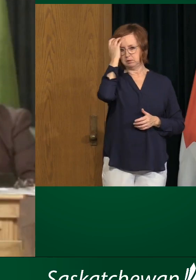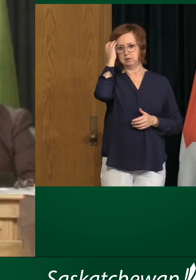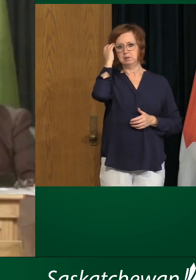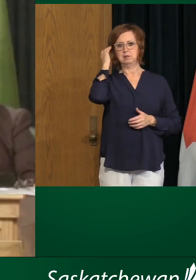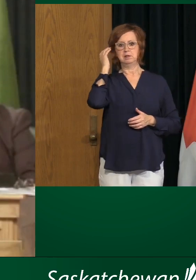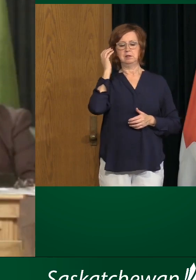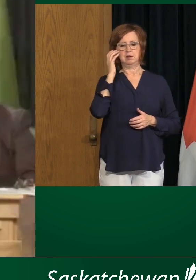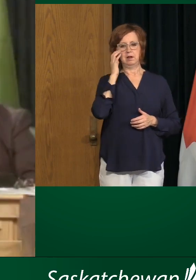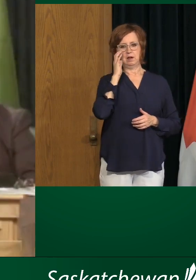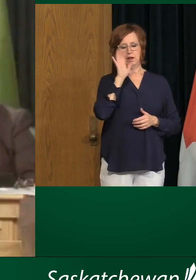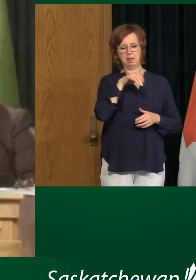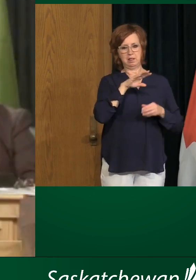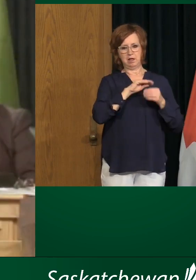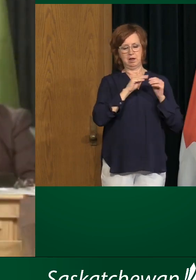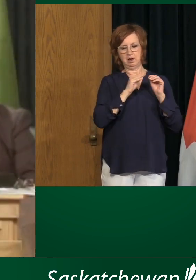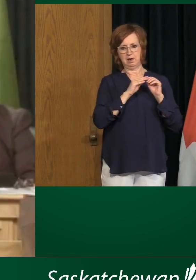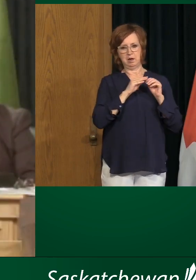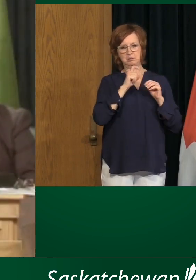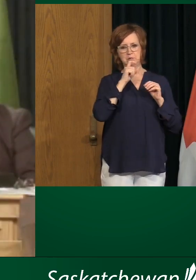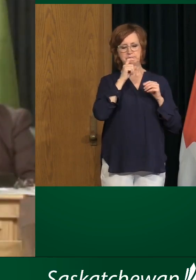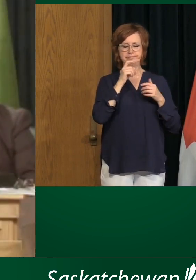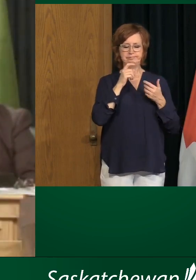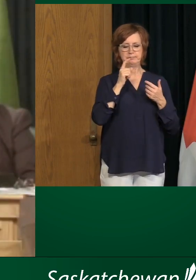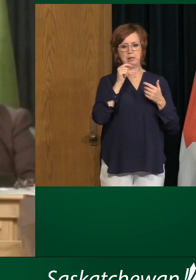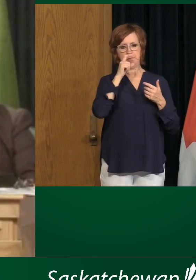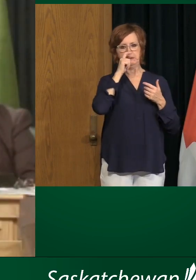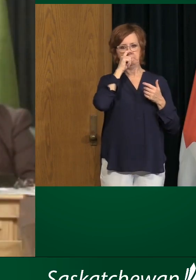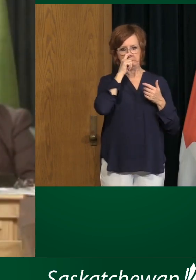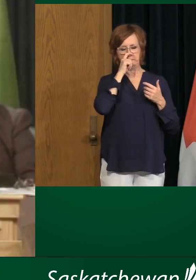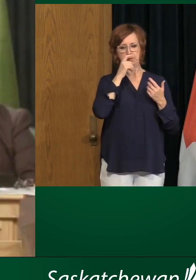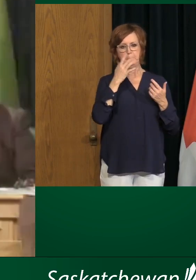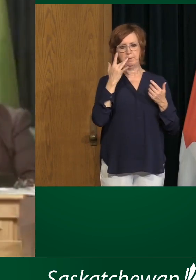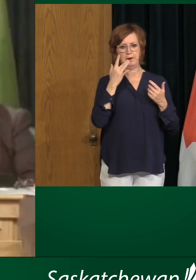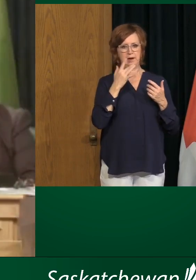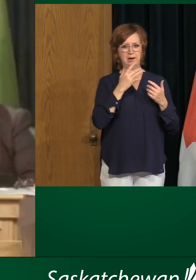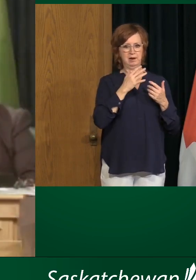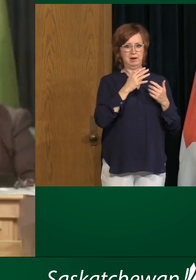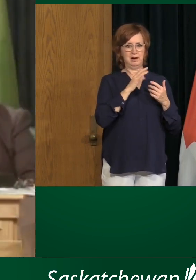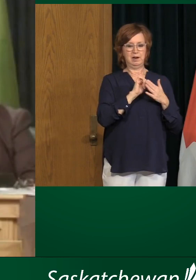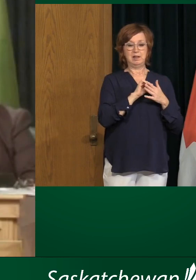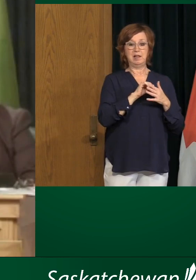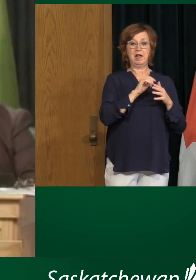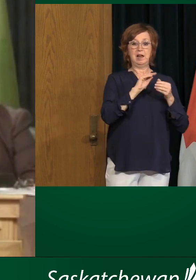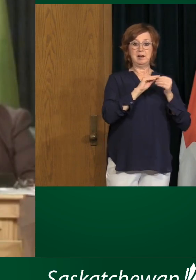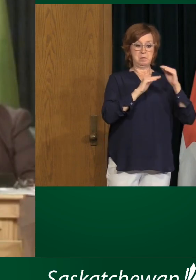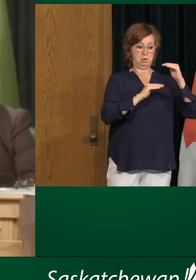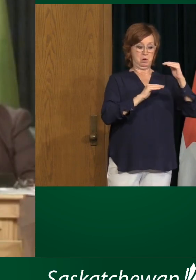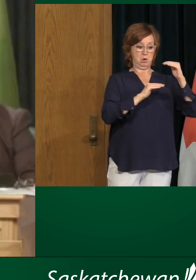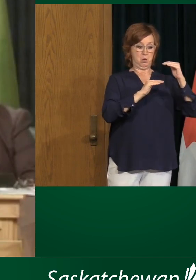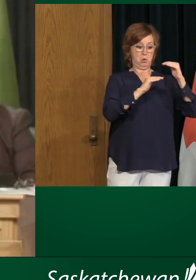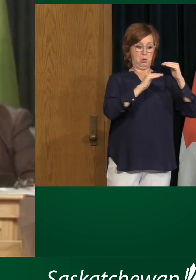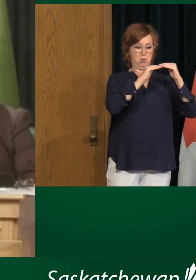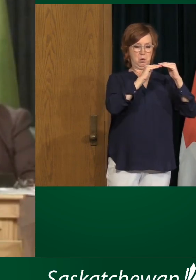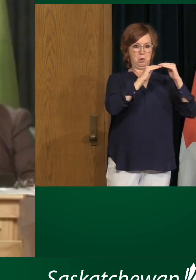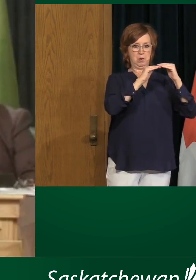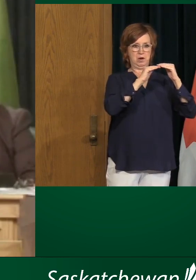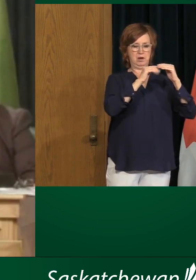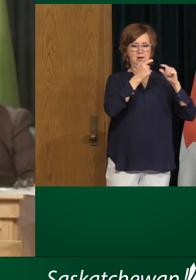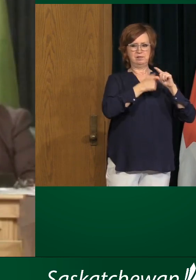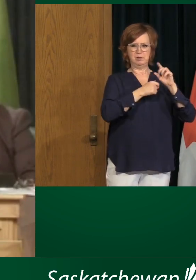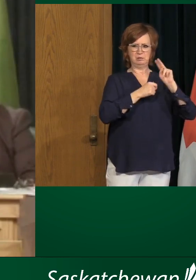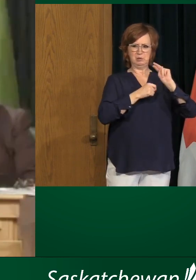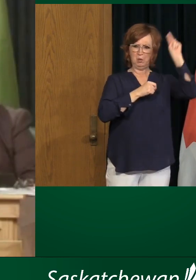diverse regional outbreak situation? Can we have something more broken down? Okay, so I'll start. Jenny's on the phone,